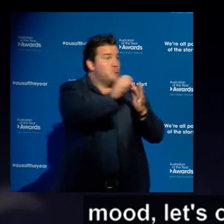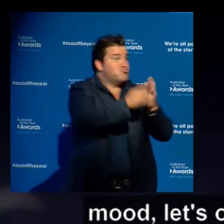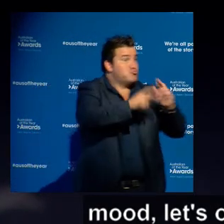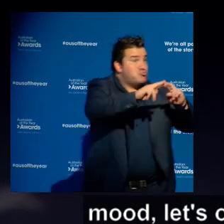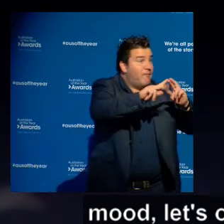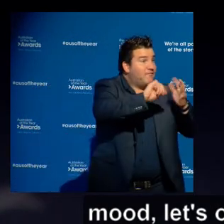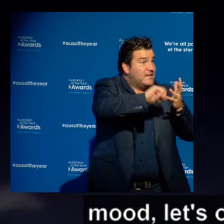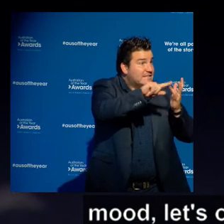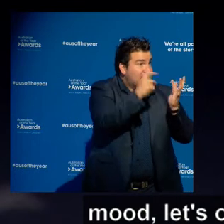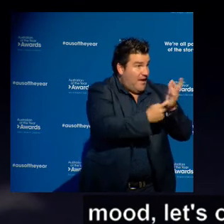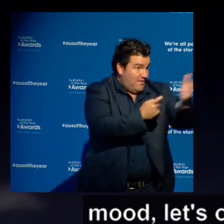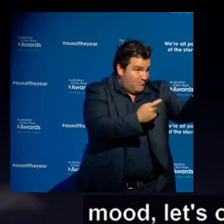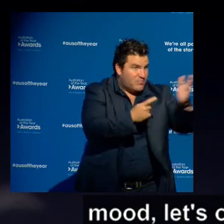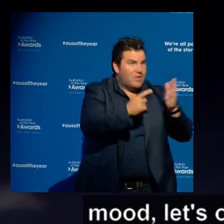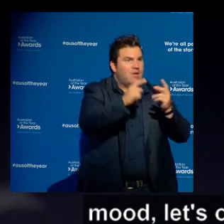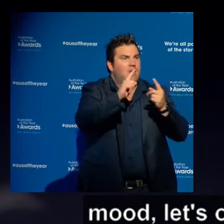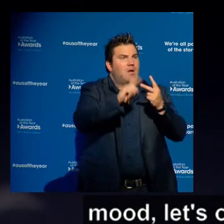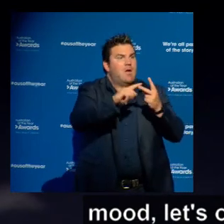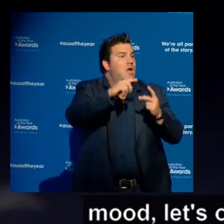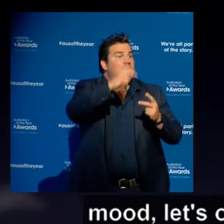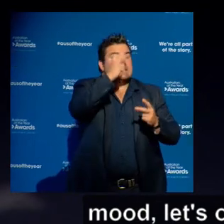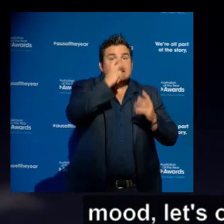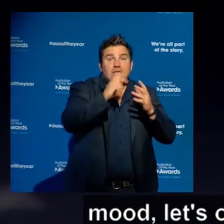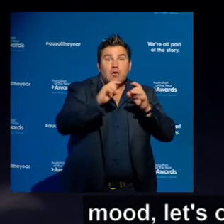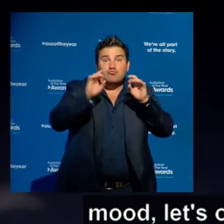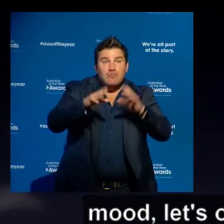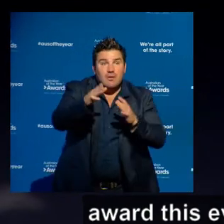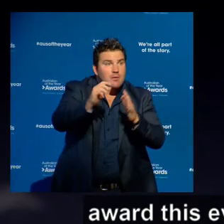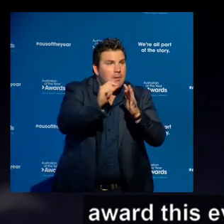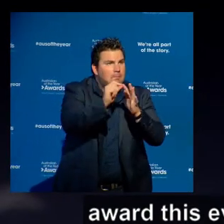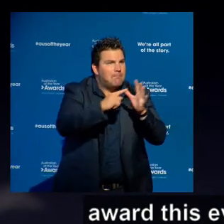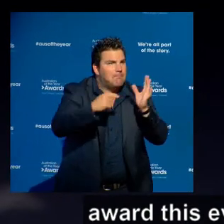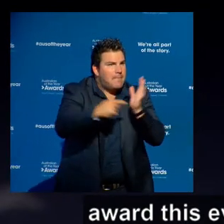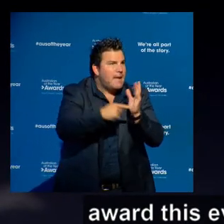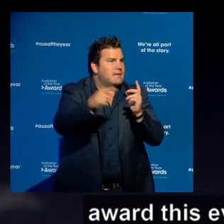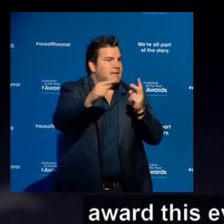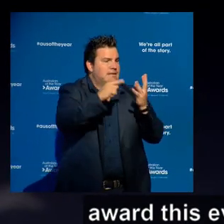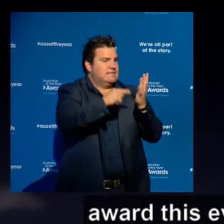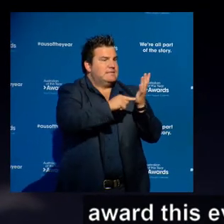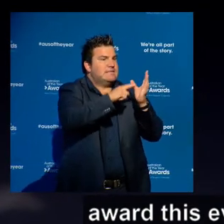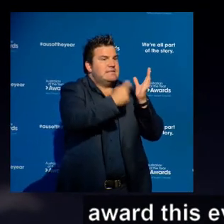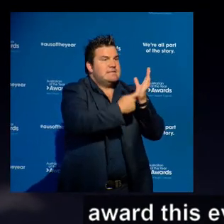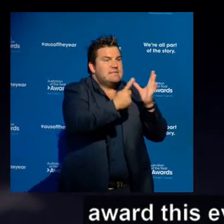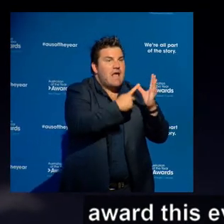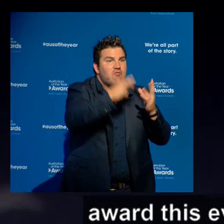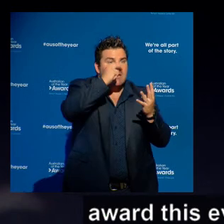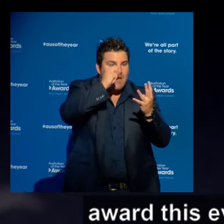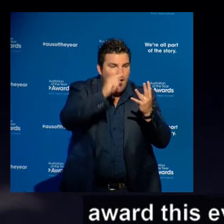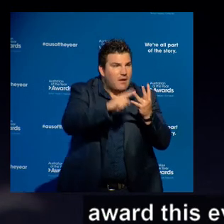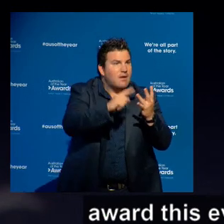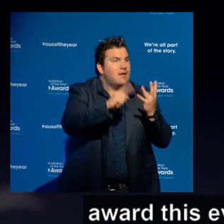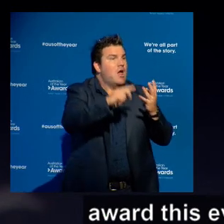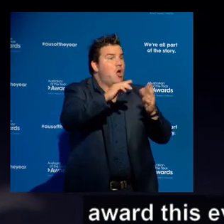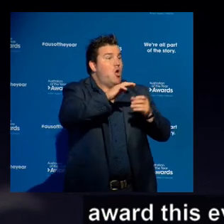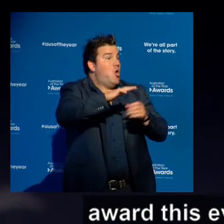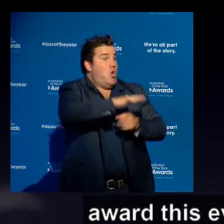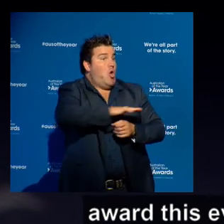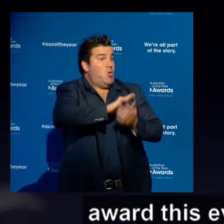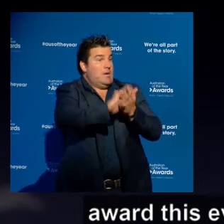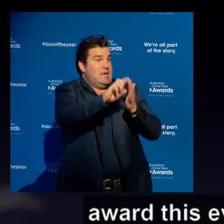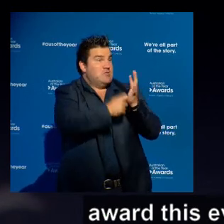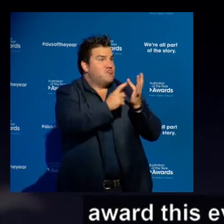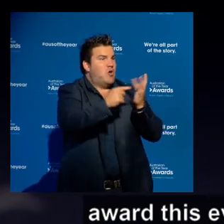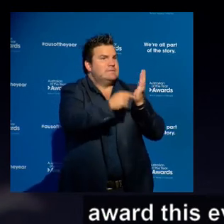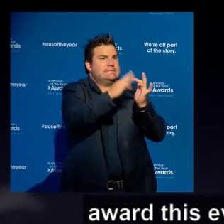professor who is just on stage, senior Australian Patricia Anderson, Tara McClellan, a young Australian, and local hero